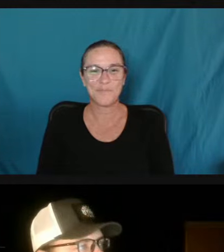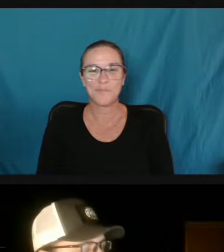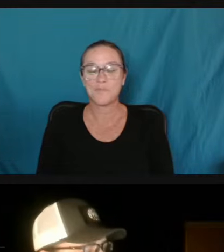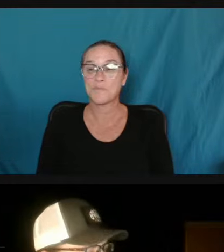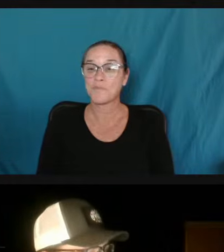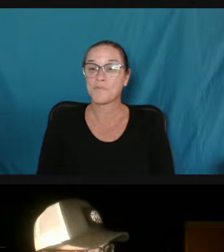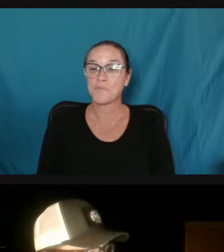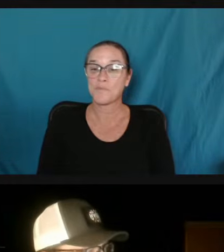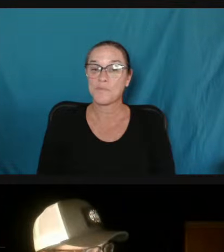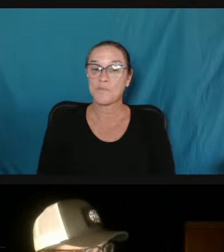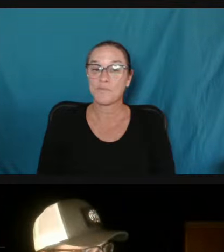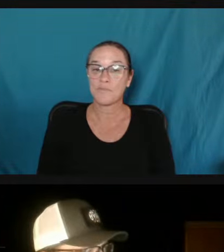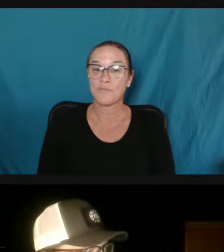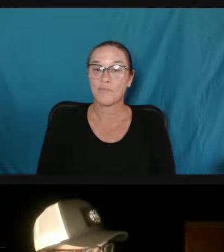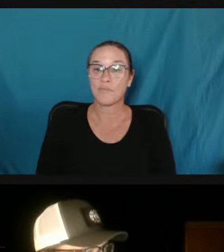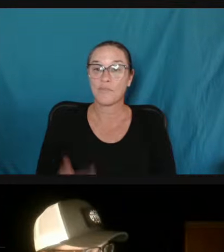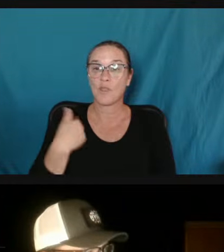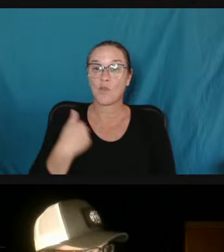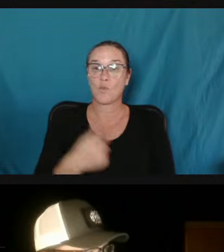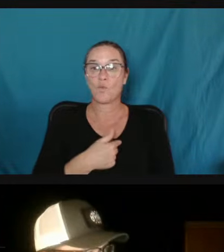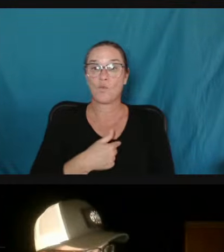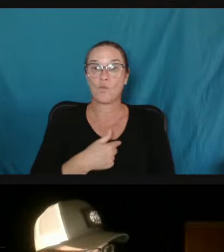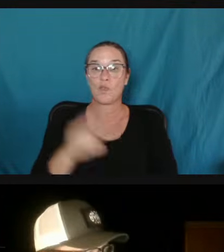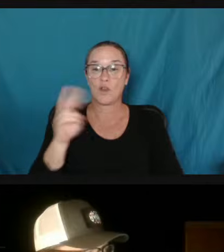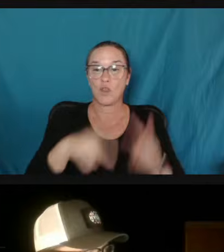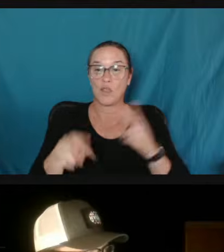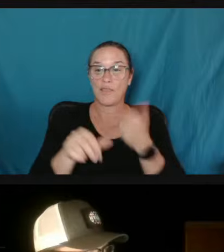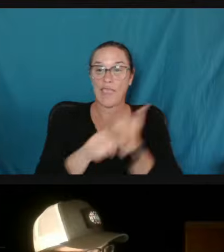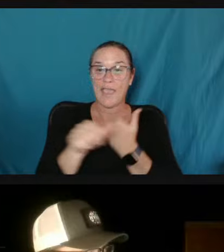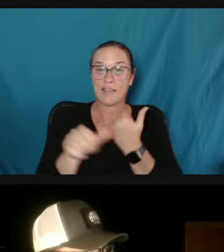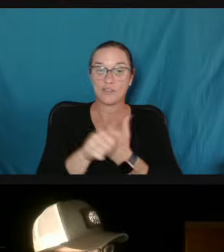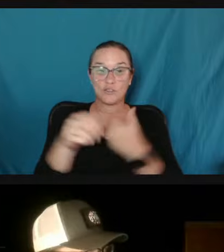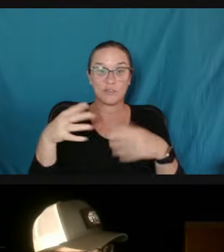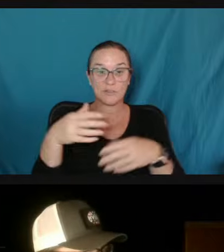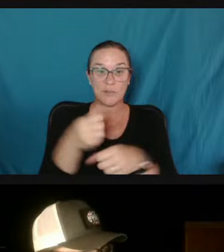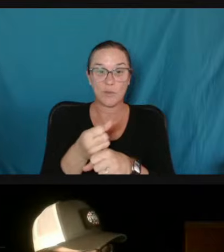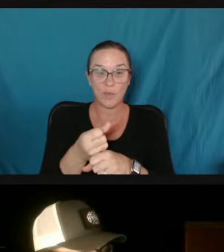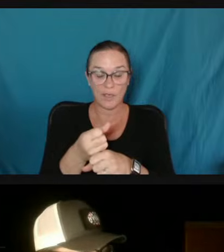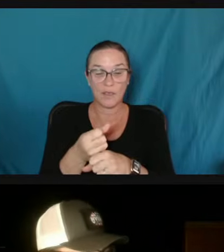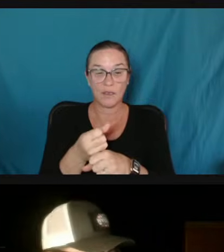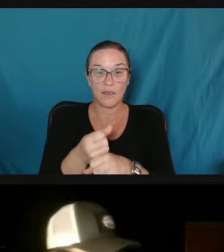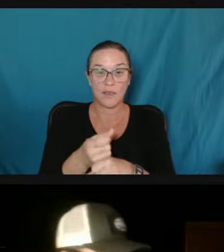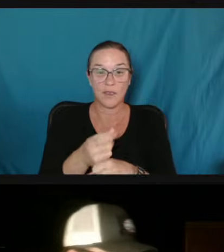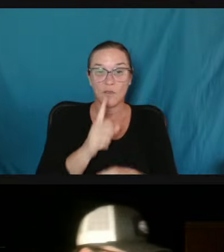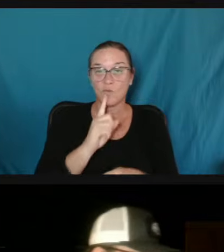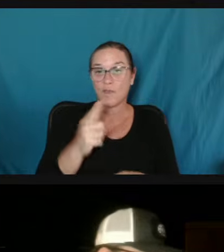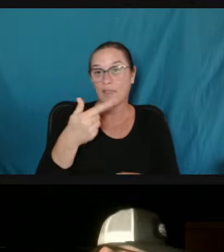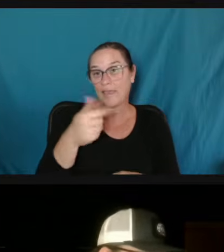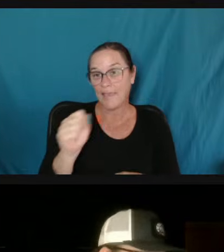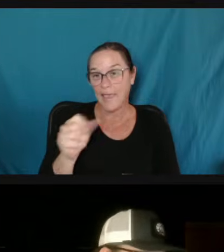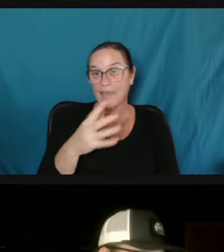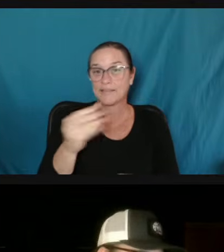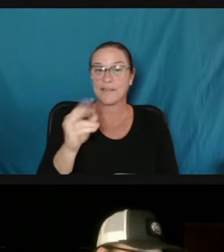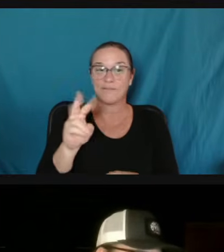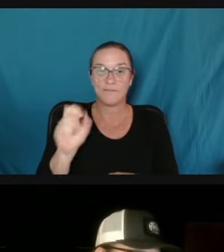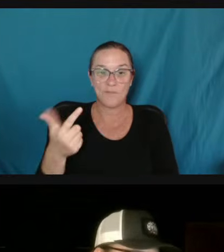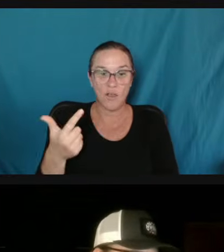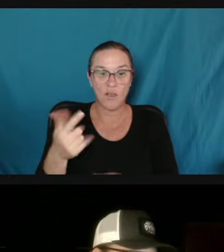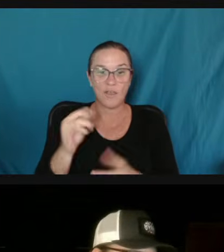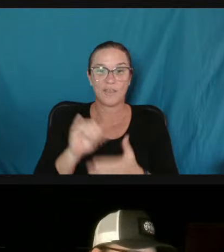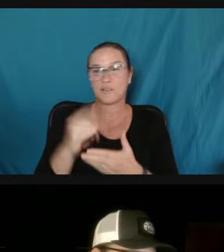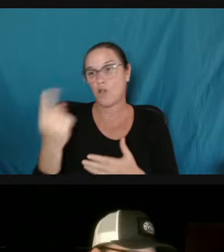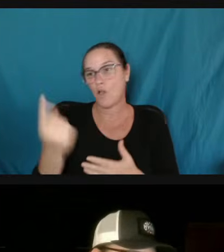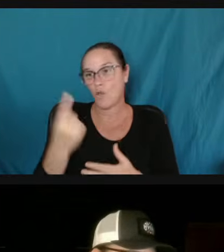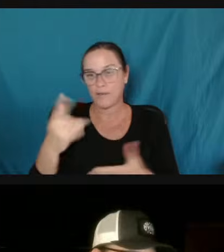Okay, so let's go to our hazard summary, as really the hazard, the gas, and the fog are the main thing we're all